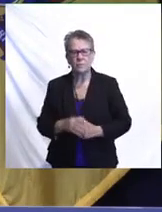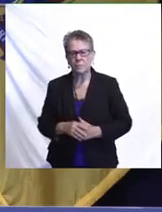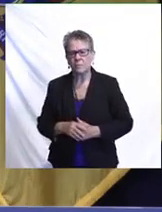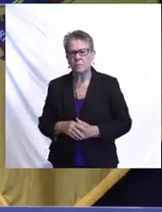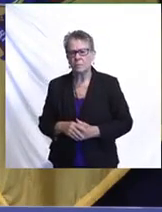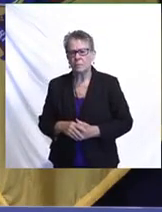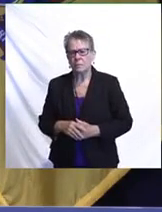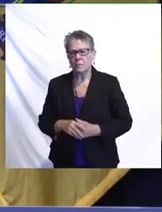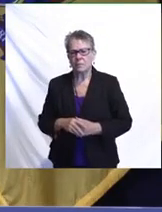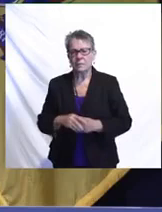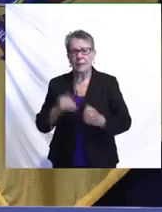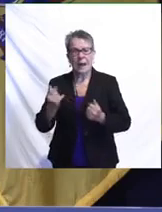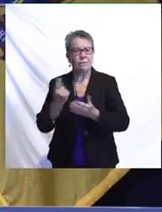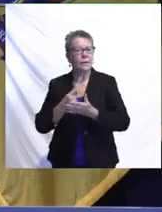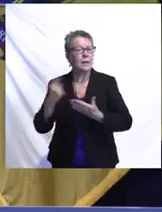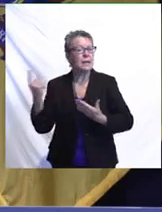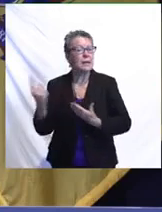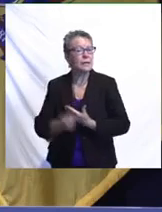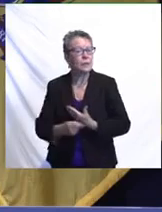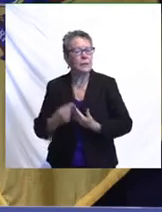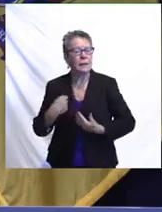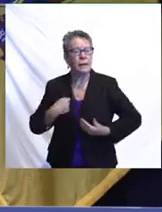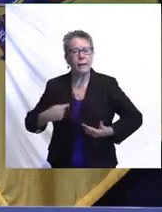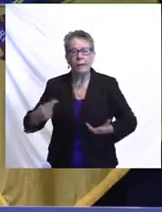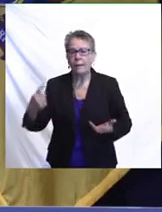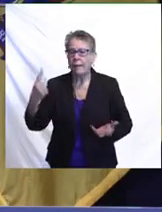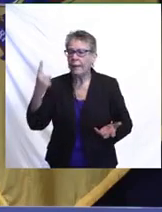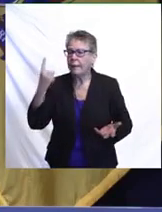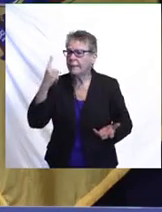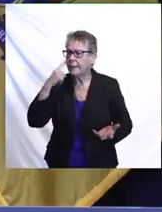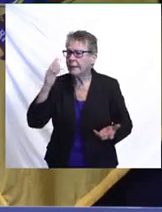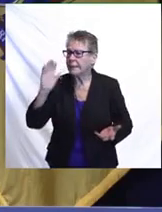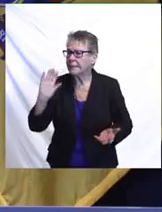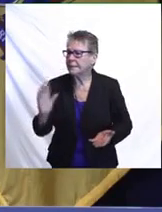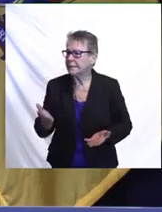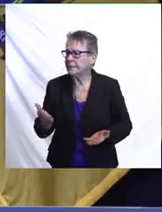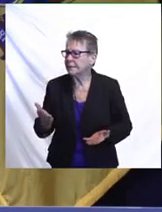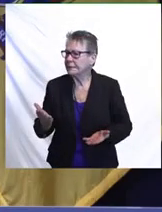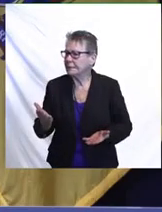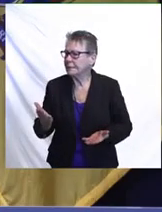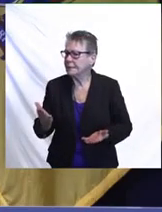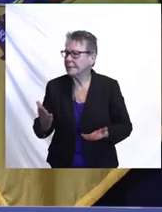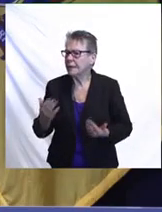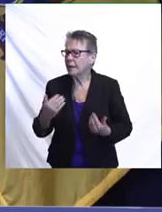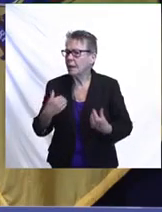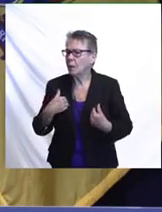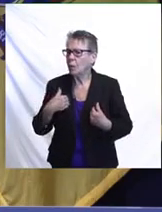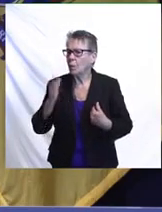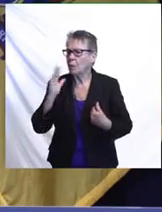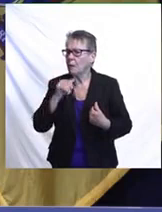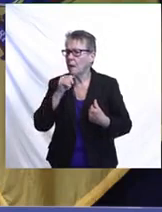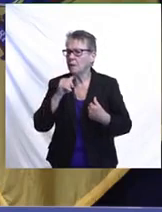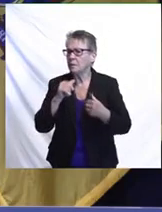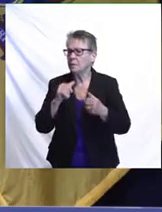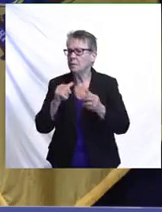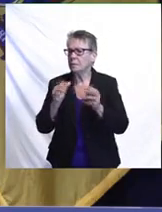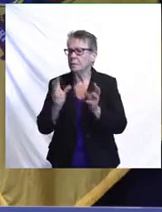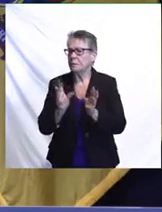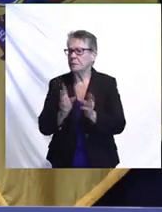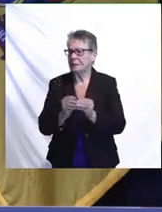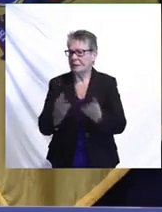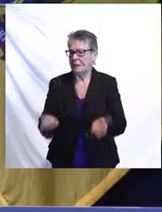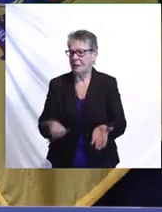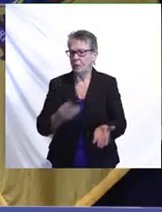our weekly on Wednesday as opposed to Monday. So keep that in the back of your mind, Wednesday at 1 o'clock. And